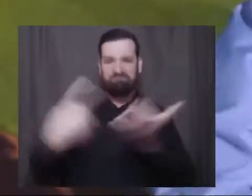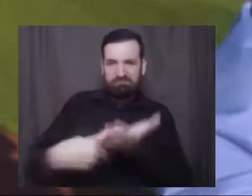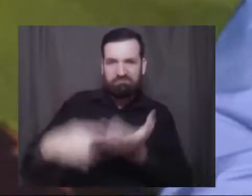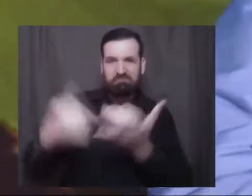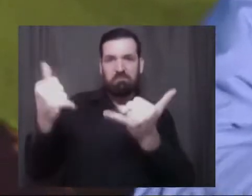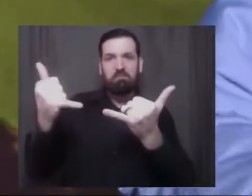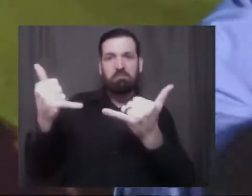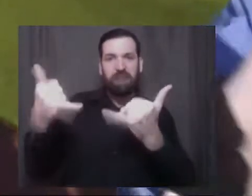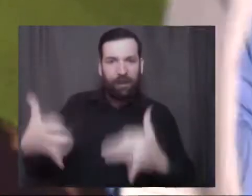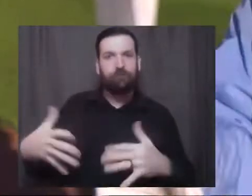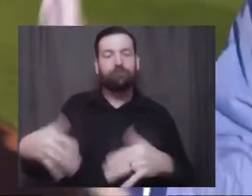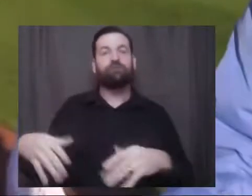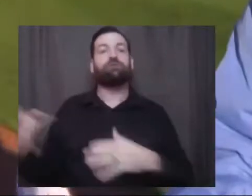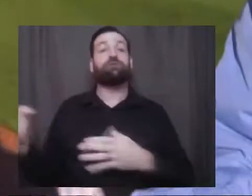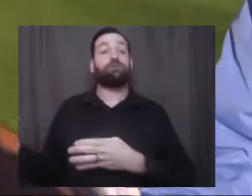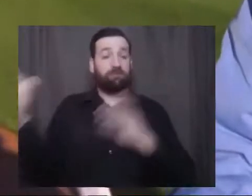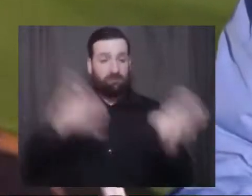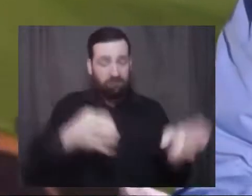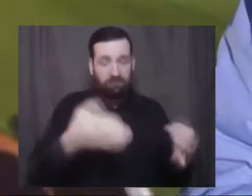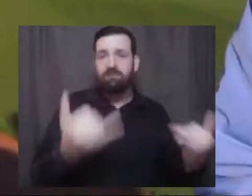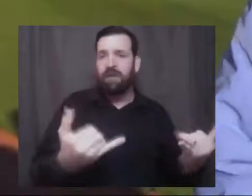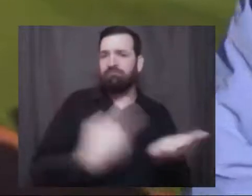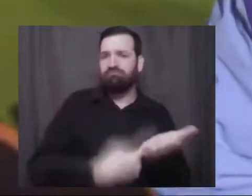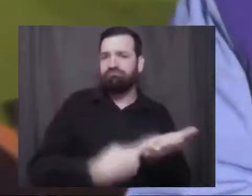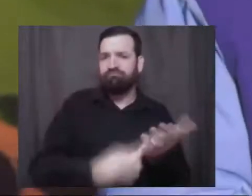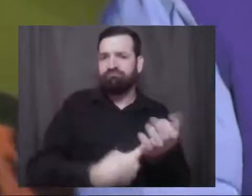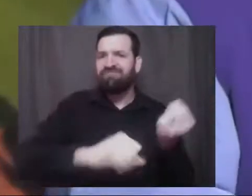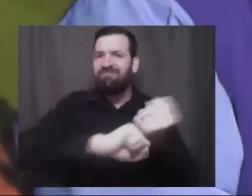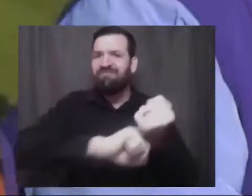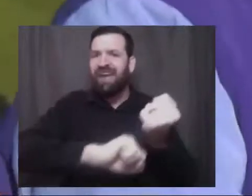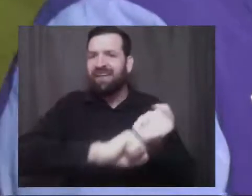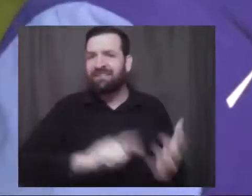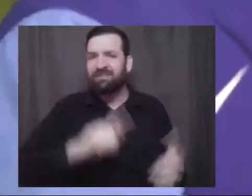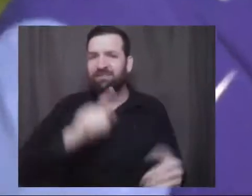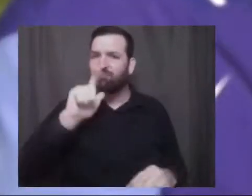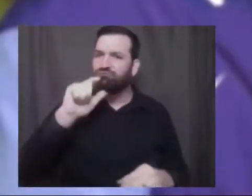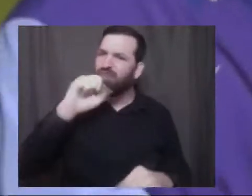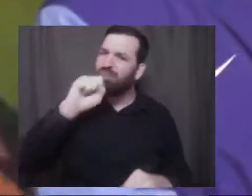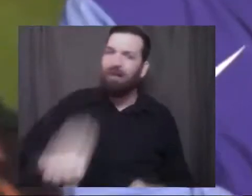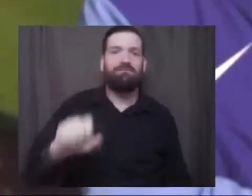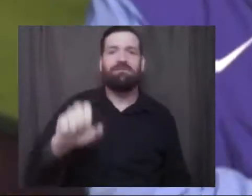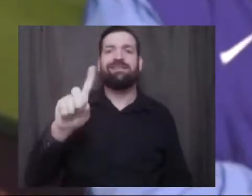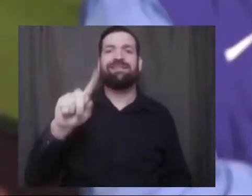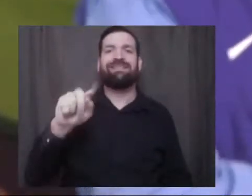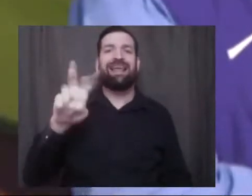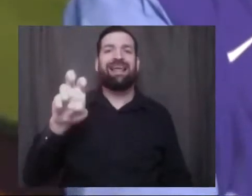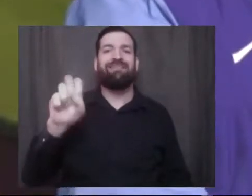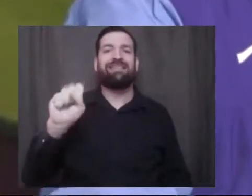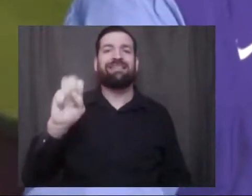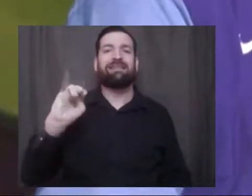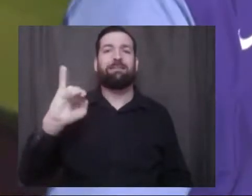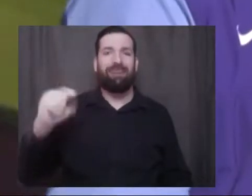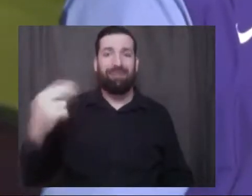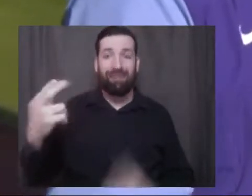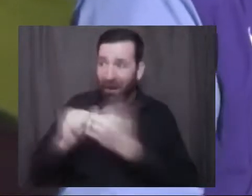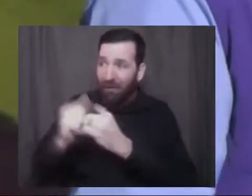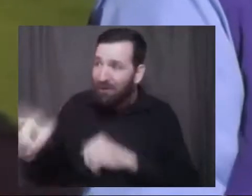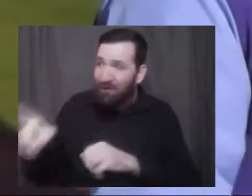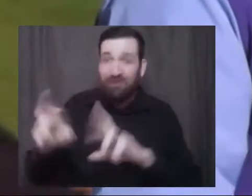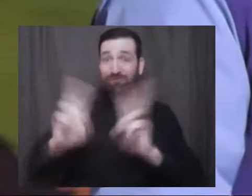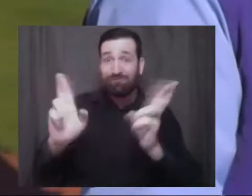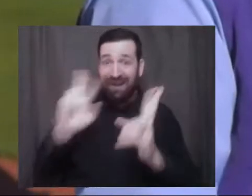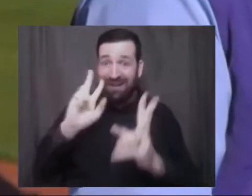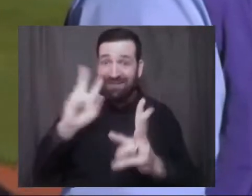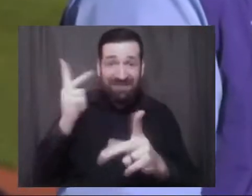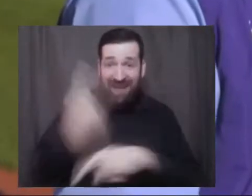go from the players, and now we're going to talk to the fans who love them. So we got Dave Smith here to talk about fan care. How are you today? Ready for the day? We are ready. Never gets old for you